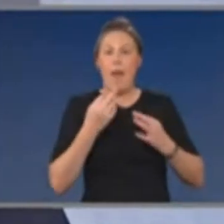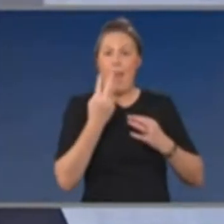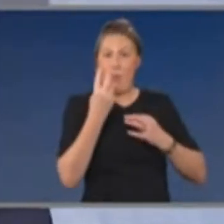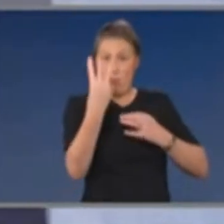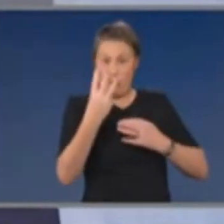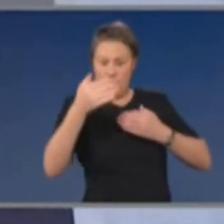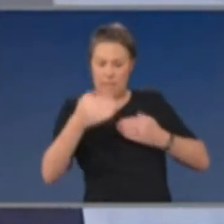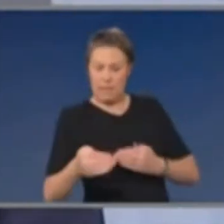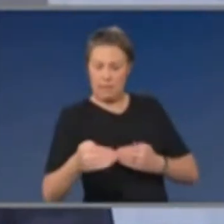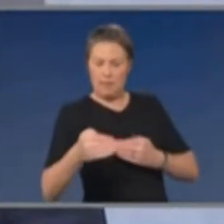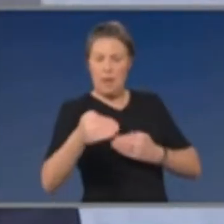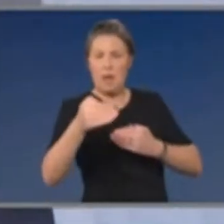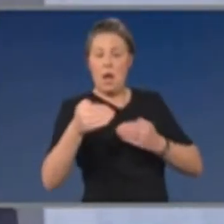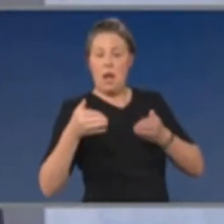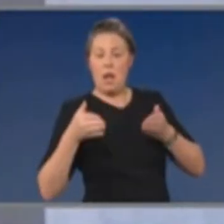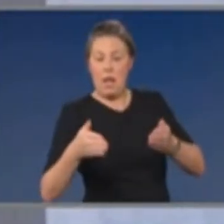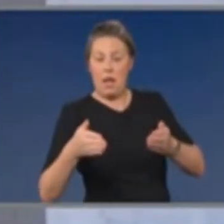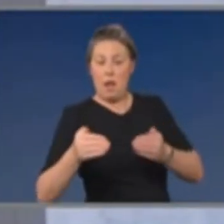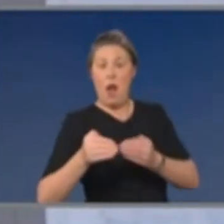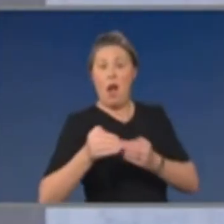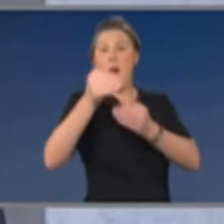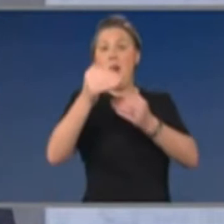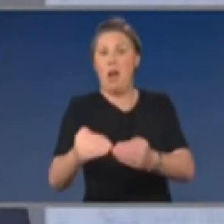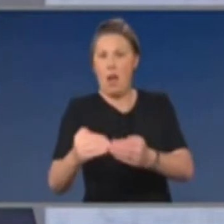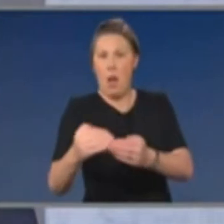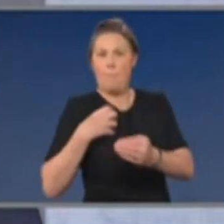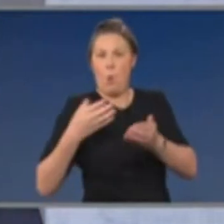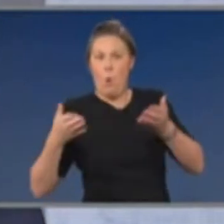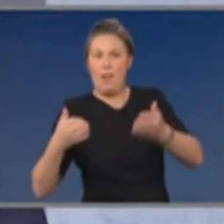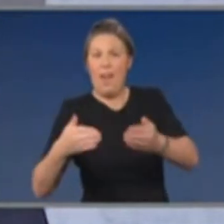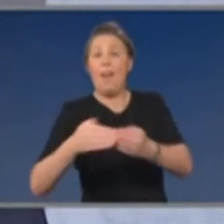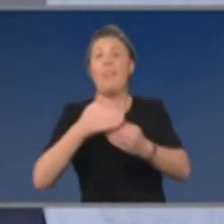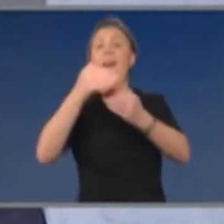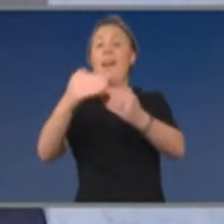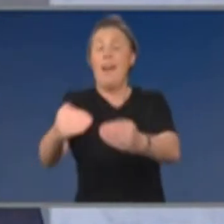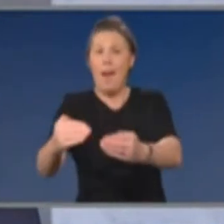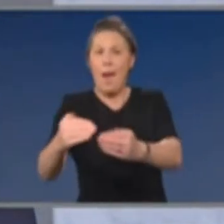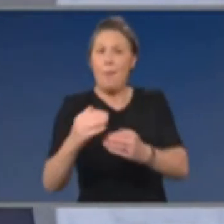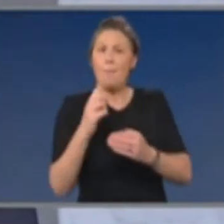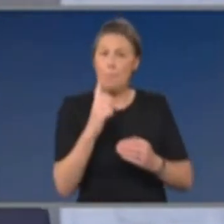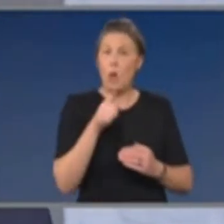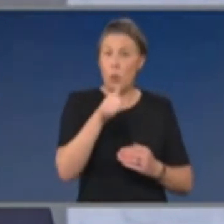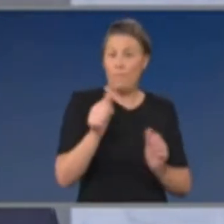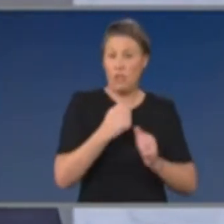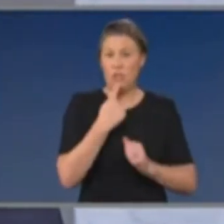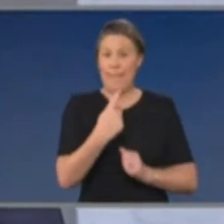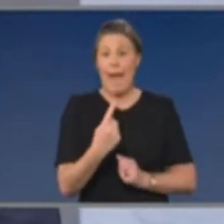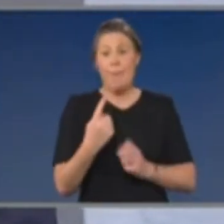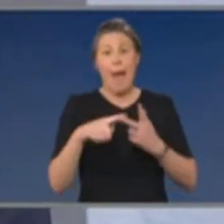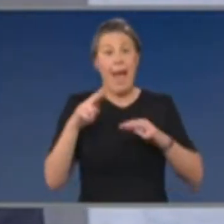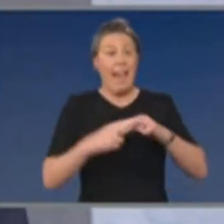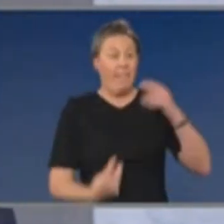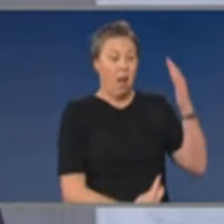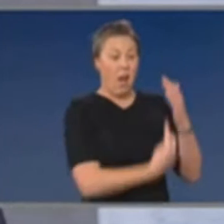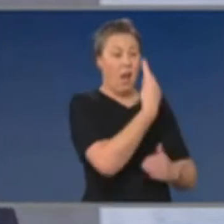and mistakes made. At the time, did you anticipate something of the scale of Victoria in terms of the size of the outbreak and the need to